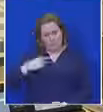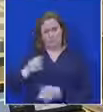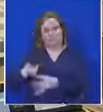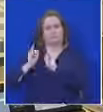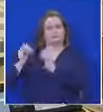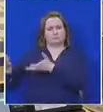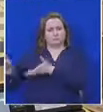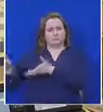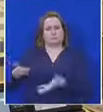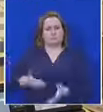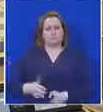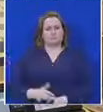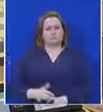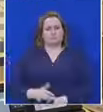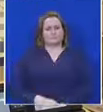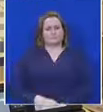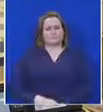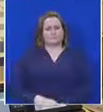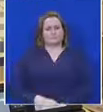much.